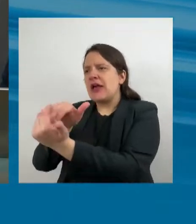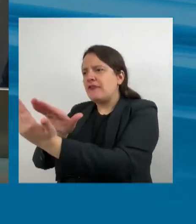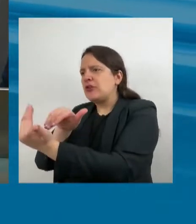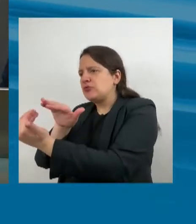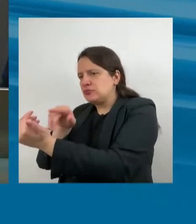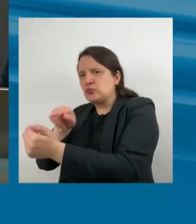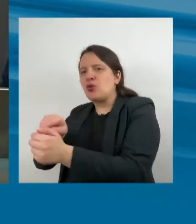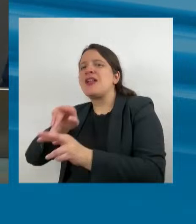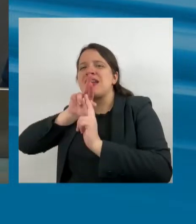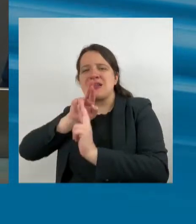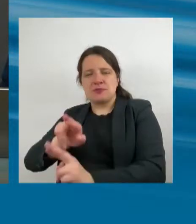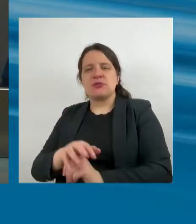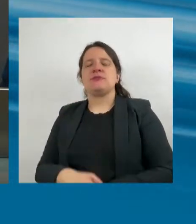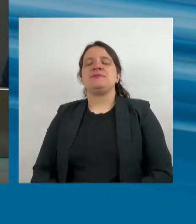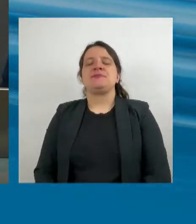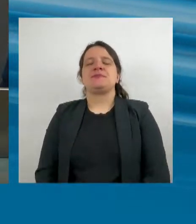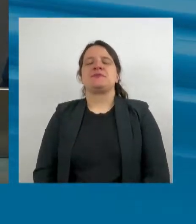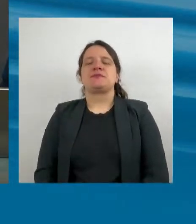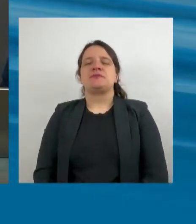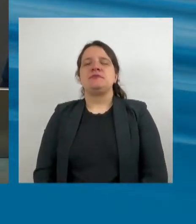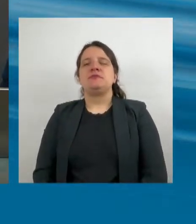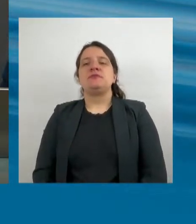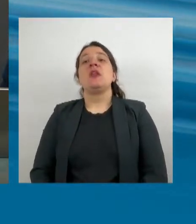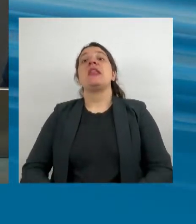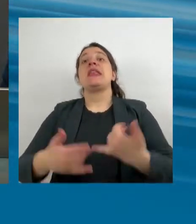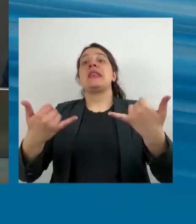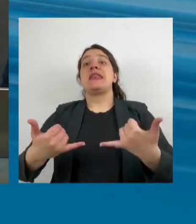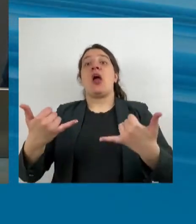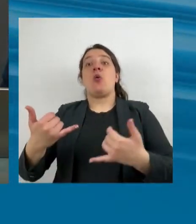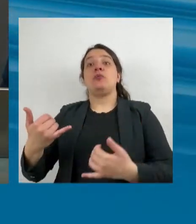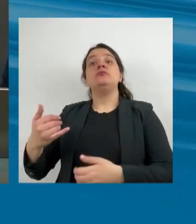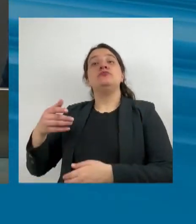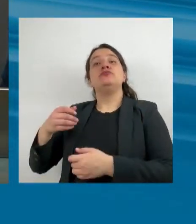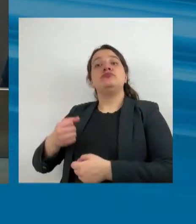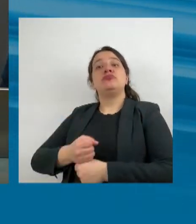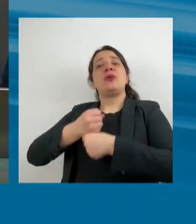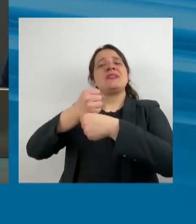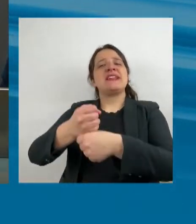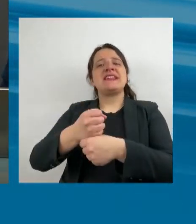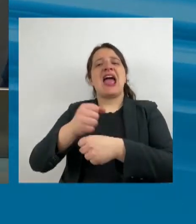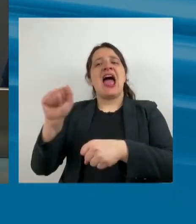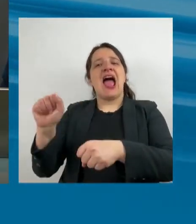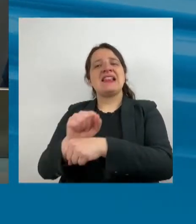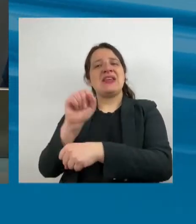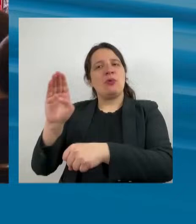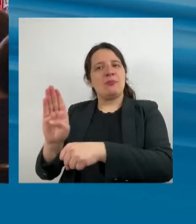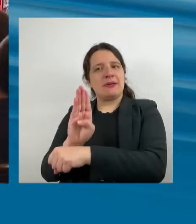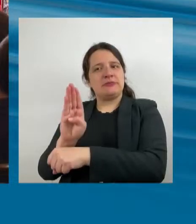Thank you very much. We give the floor to the delegation of Antigua and Barbuda.